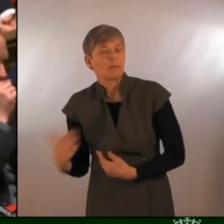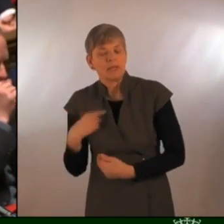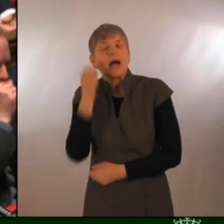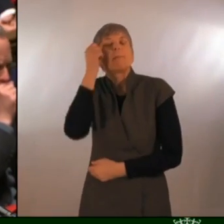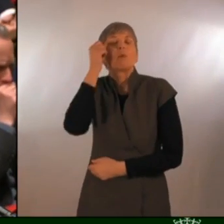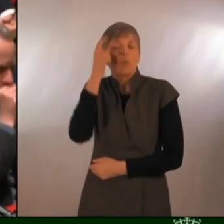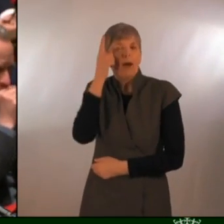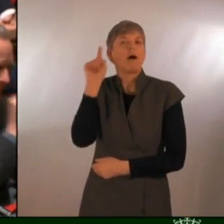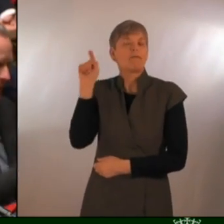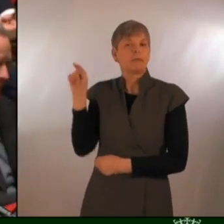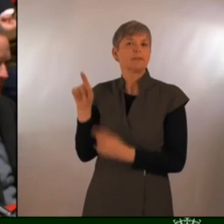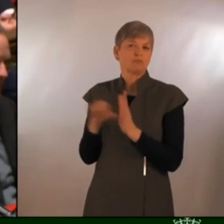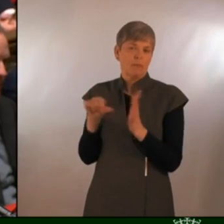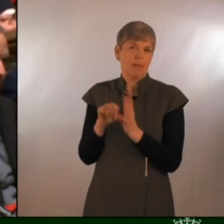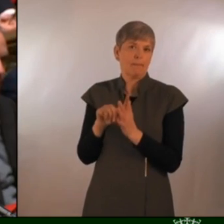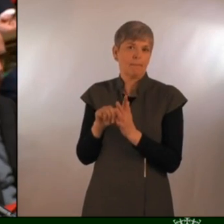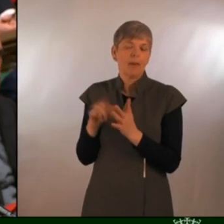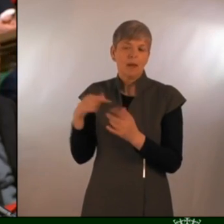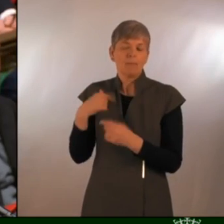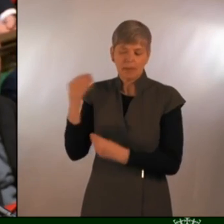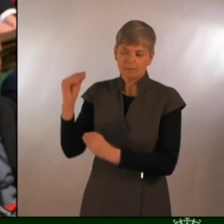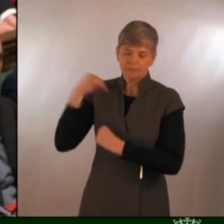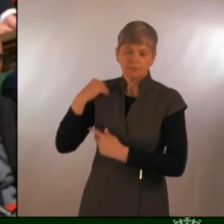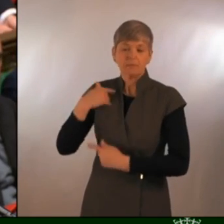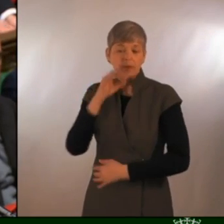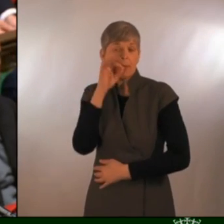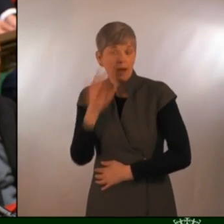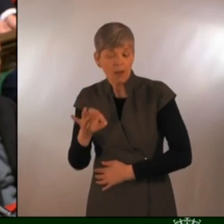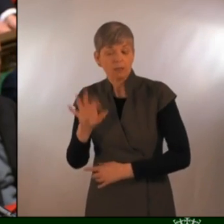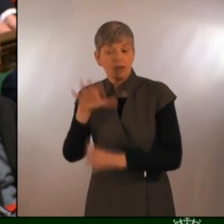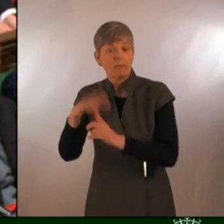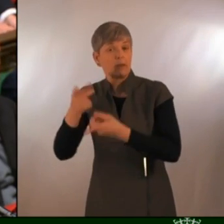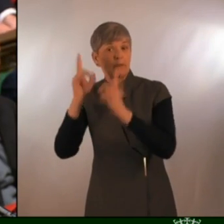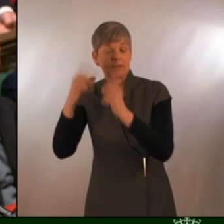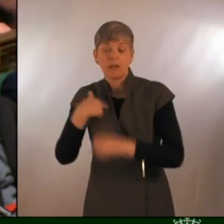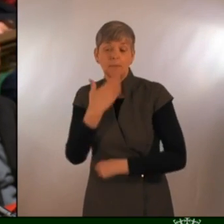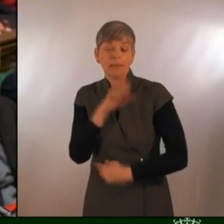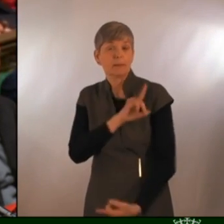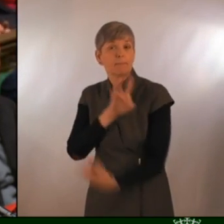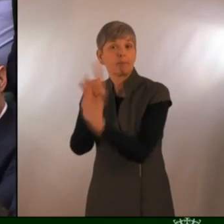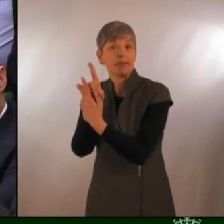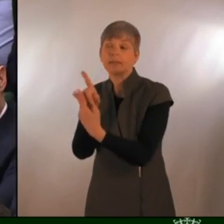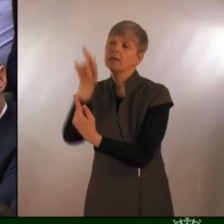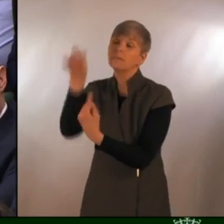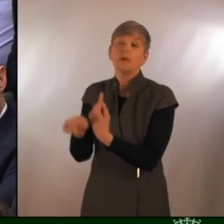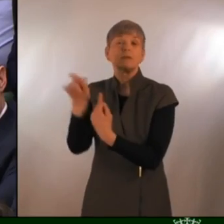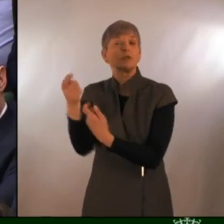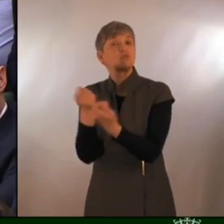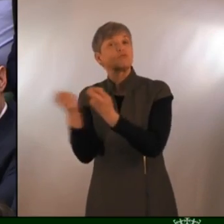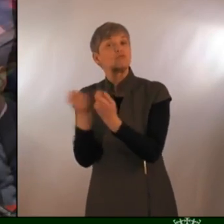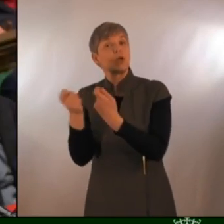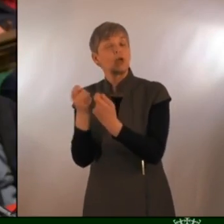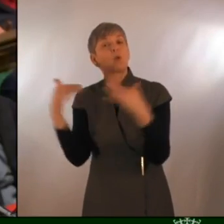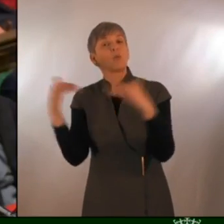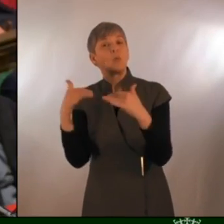with me. I've asked my right honourable friend, the Secretary of State for Defence, to meet the chairman of the War Widows Association to discuss further